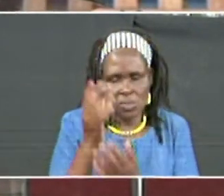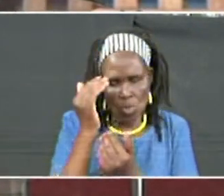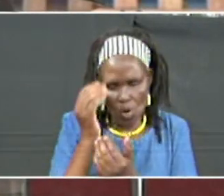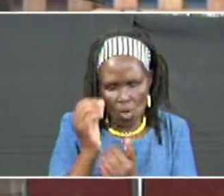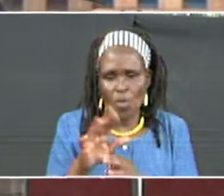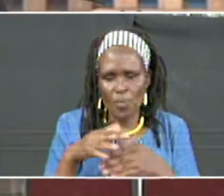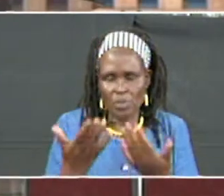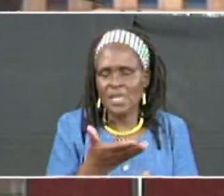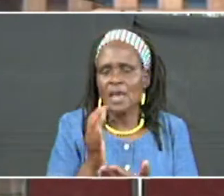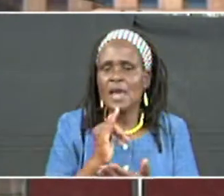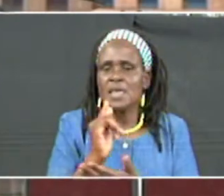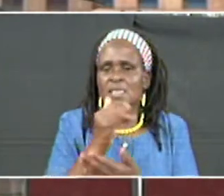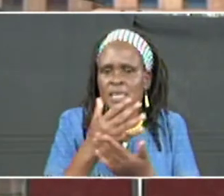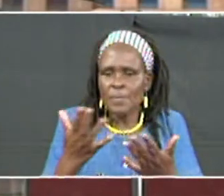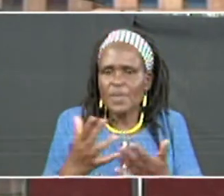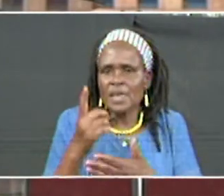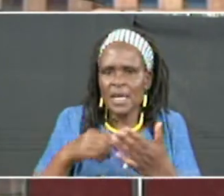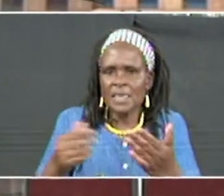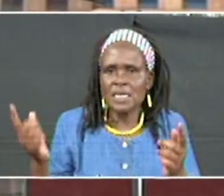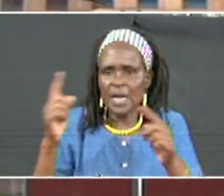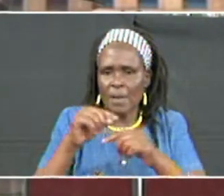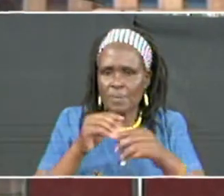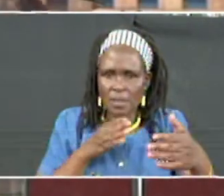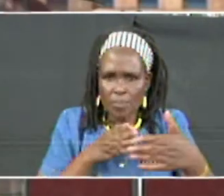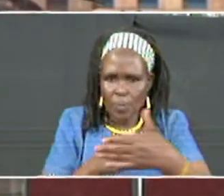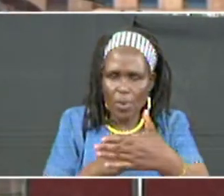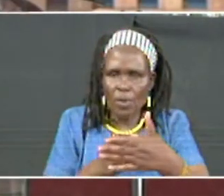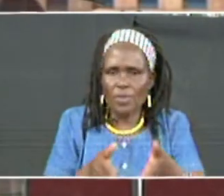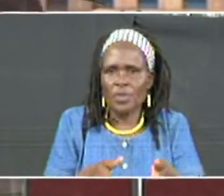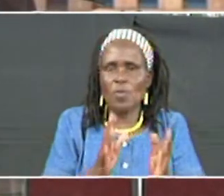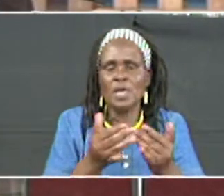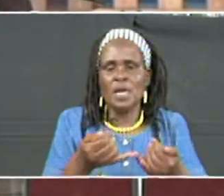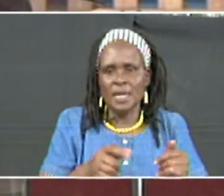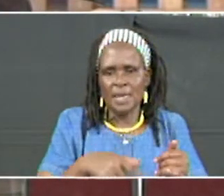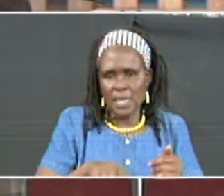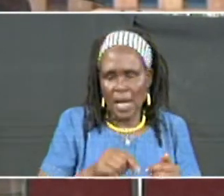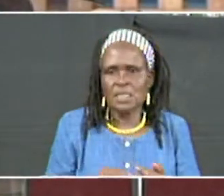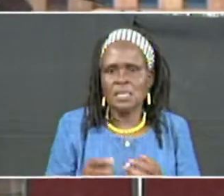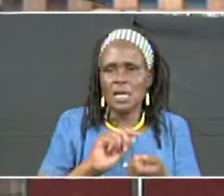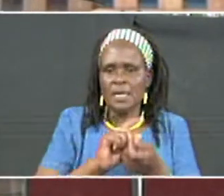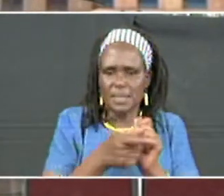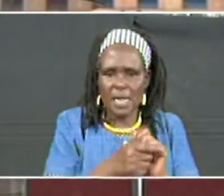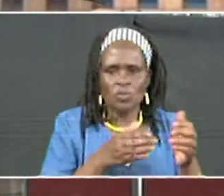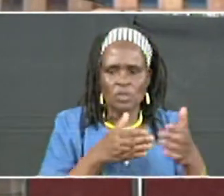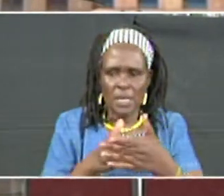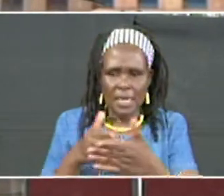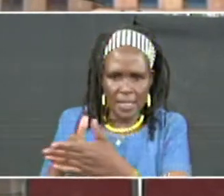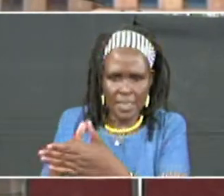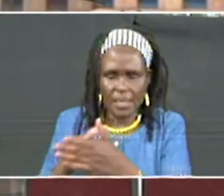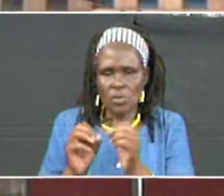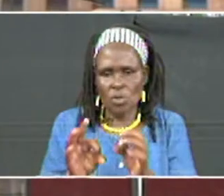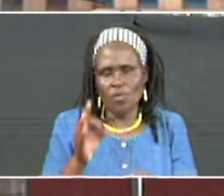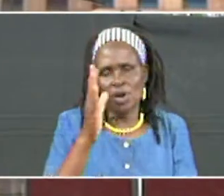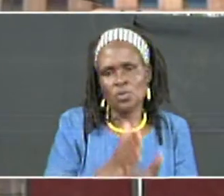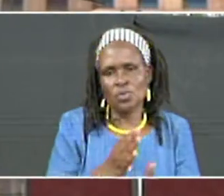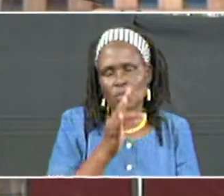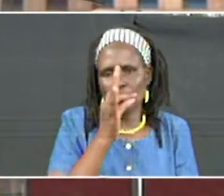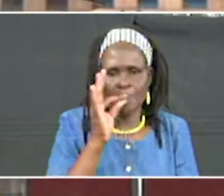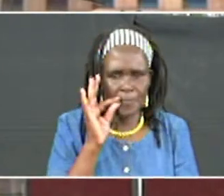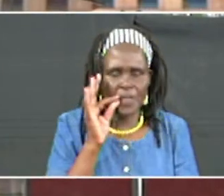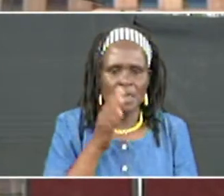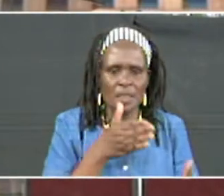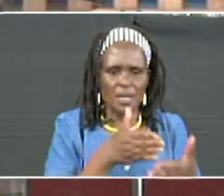stands in the way of a true fast. Let us then turn to the hindrance of a true fast. The